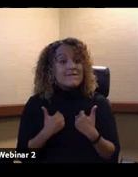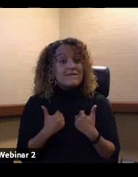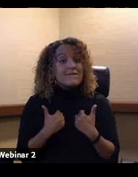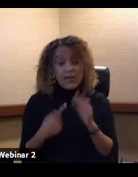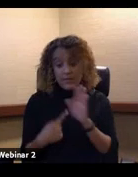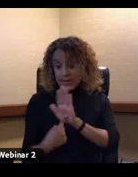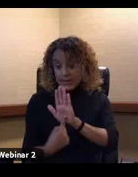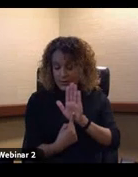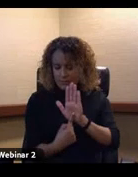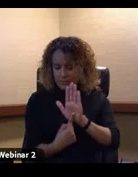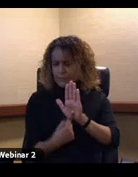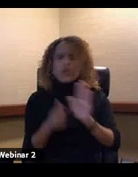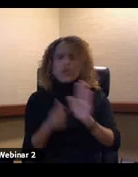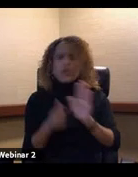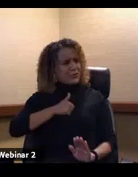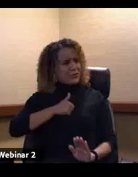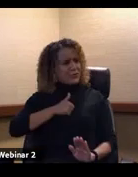indicate,